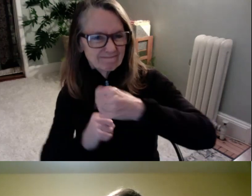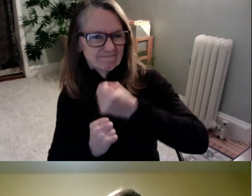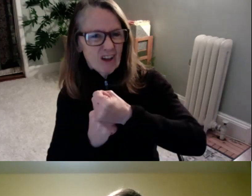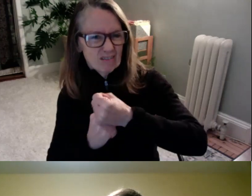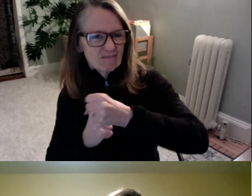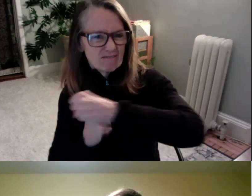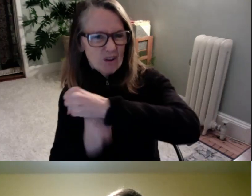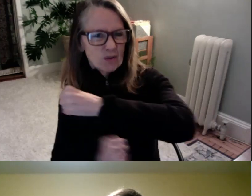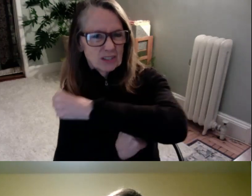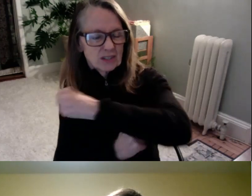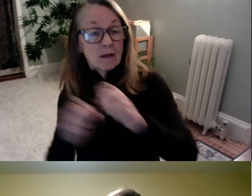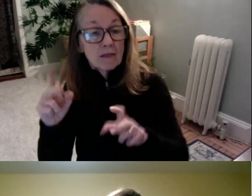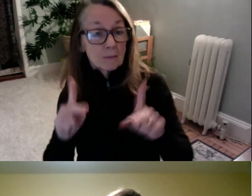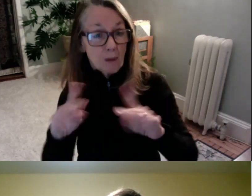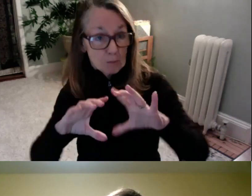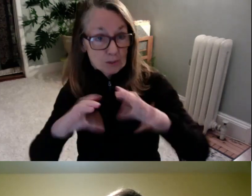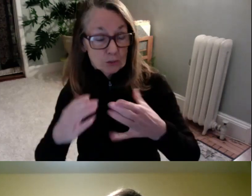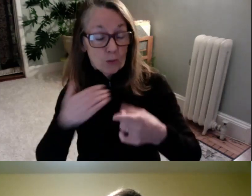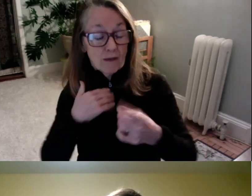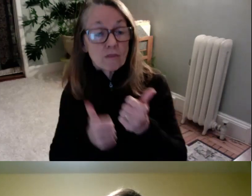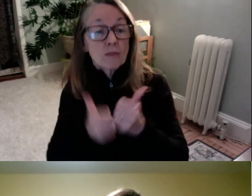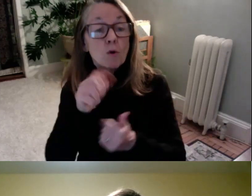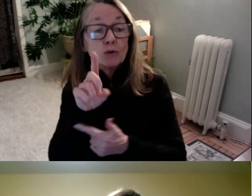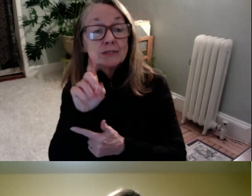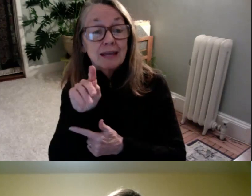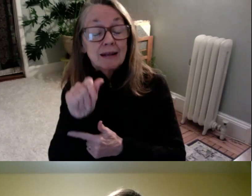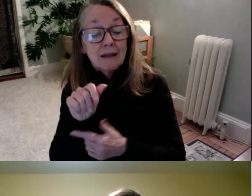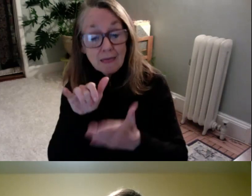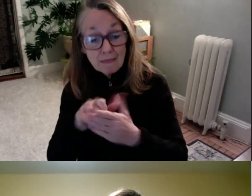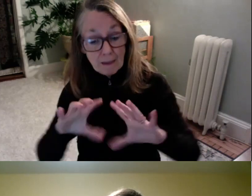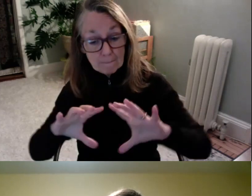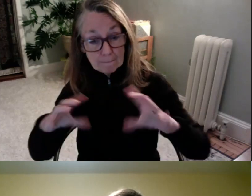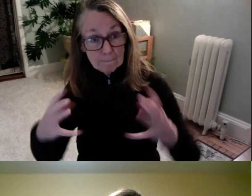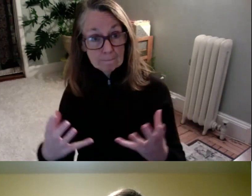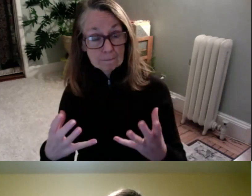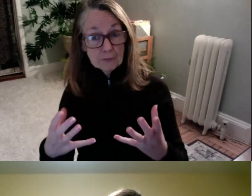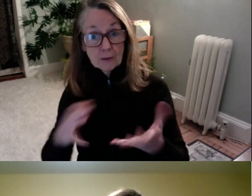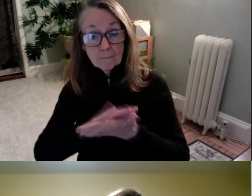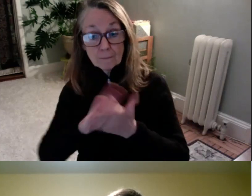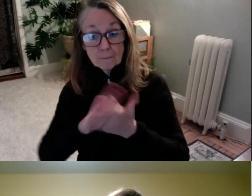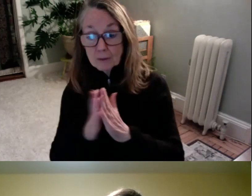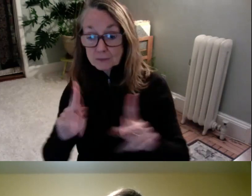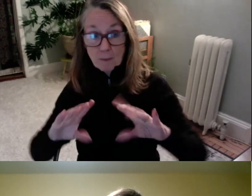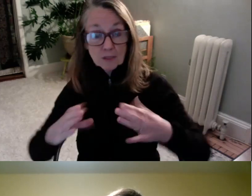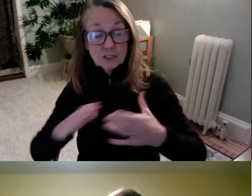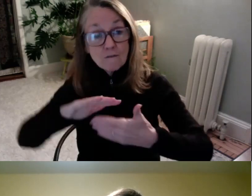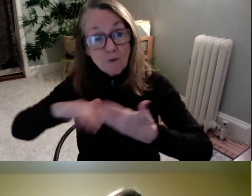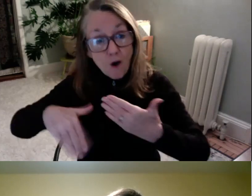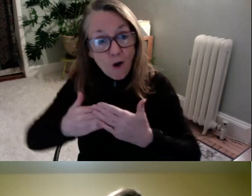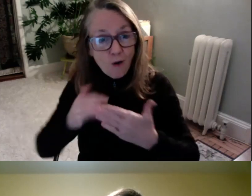most claims data for. Oftentimes that population becomes the population of all the studies that we